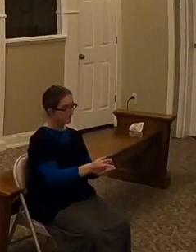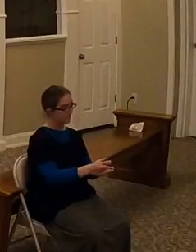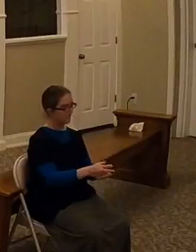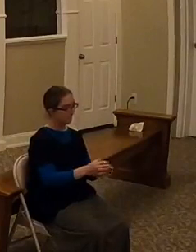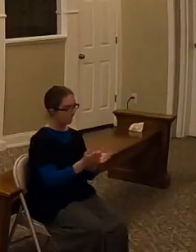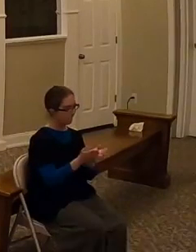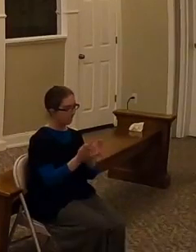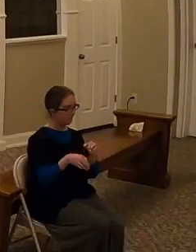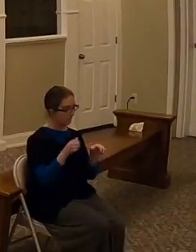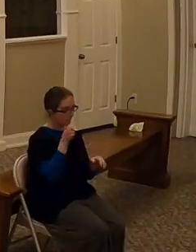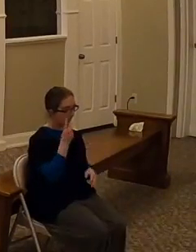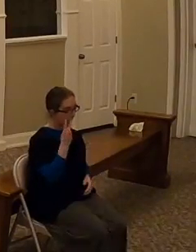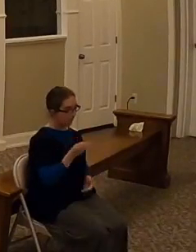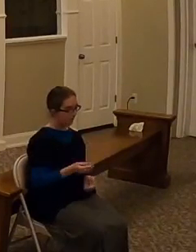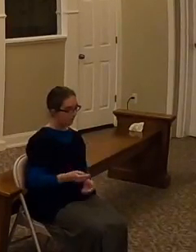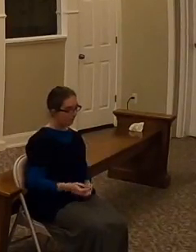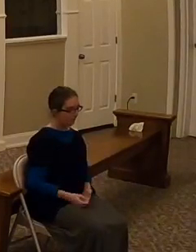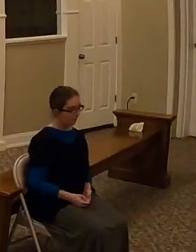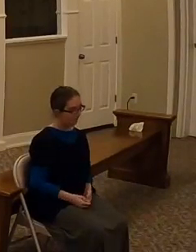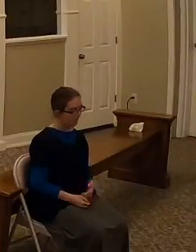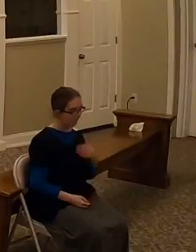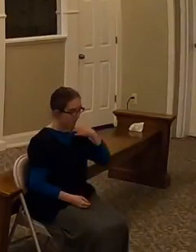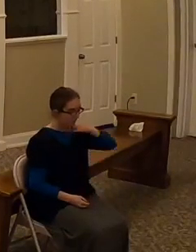You know, the Bible didn't even really say they went back to the boat.